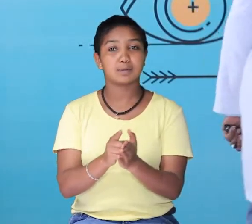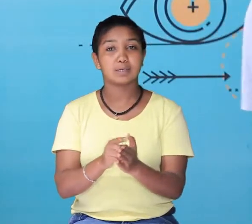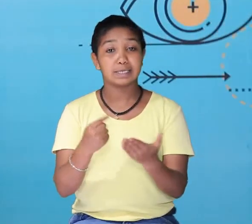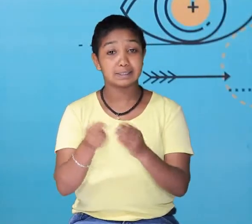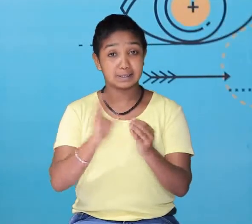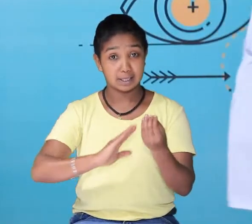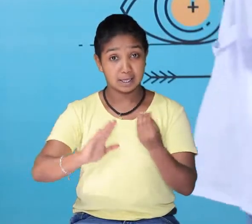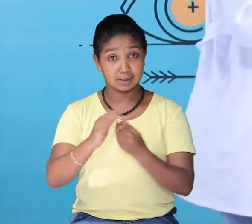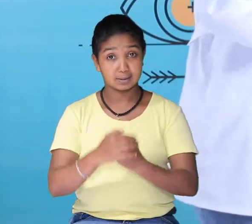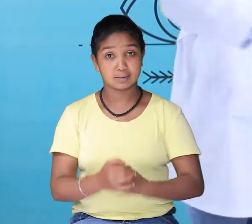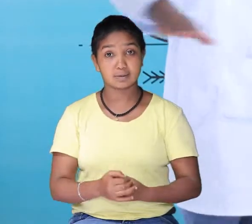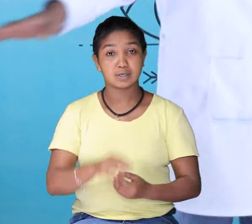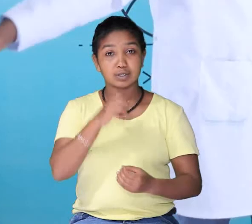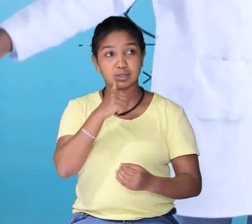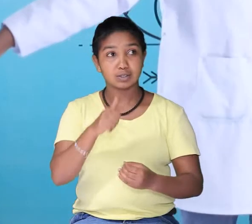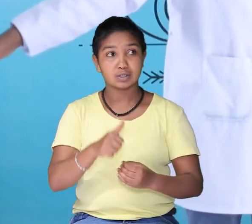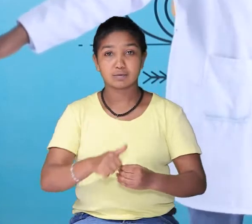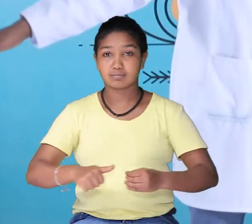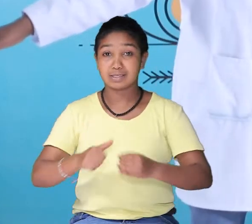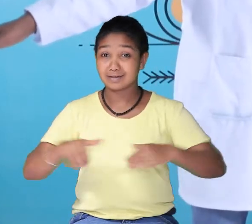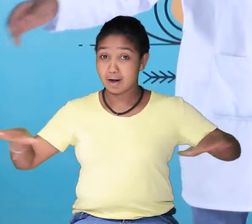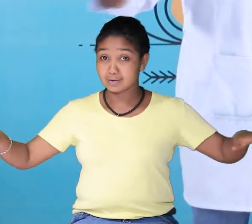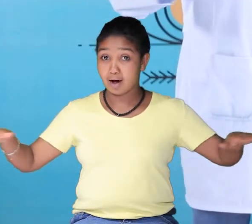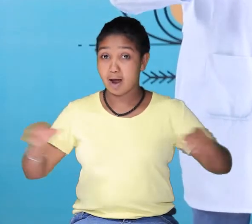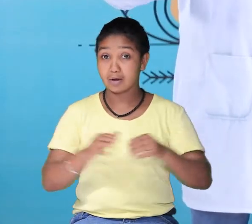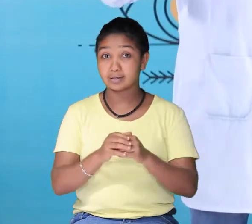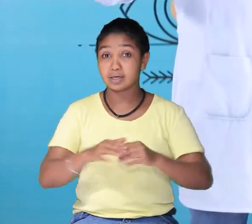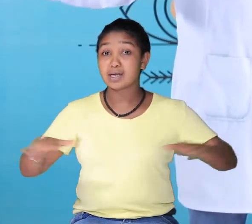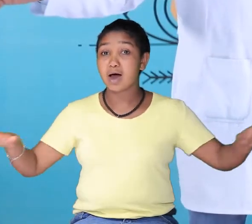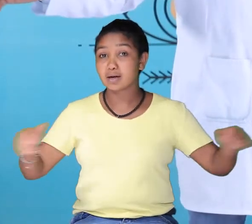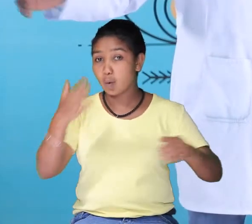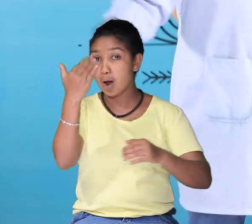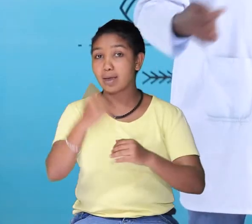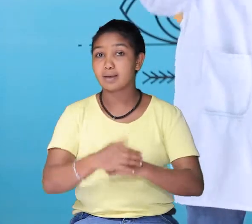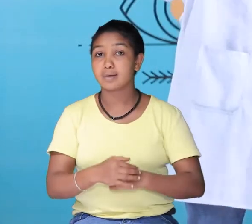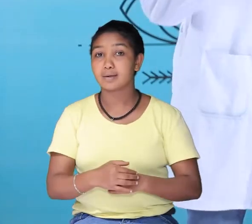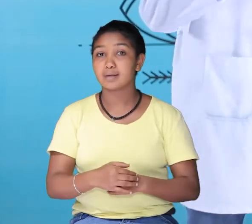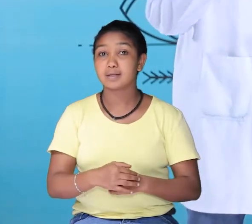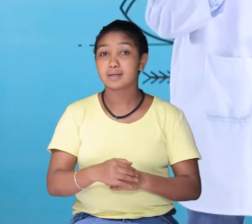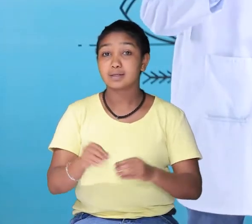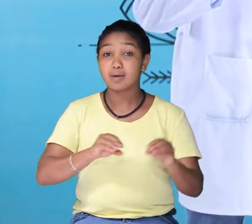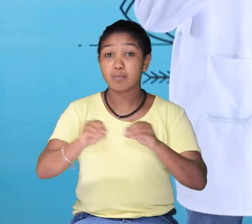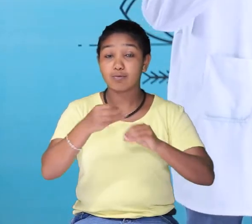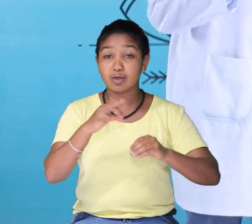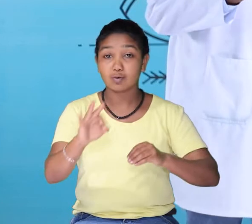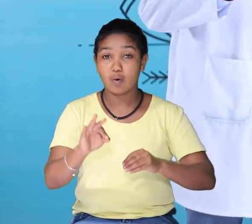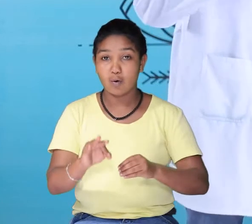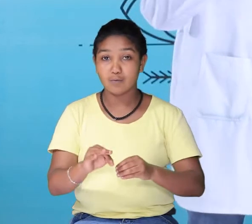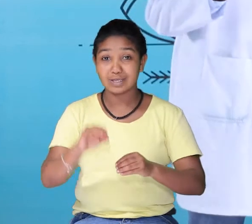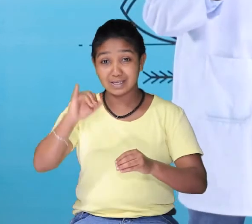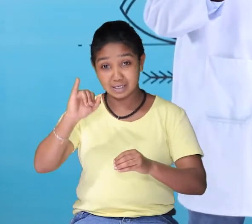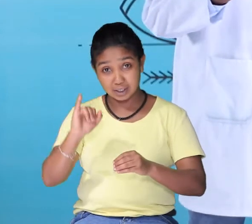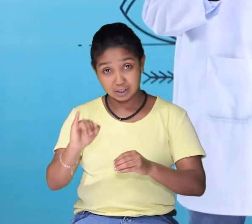in this case, she stretched her hands. While she stretched her hands, the moment of